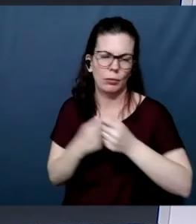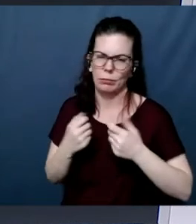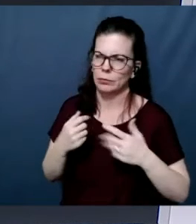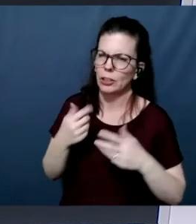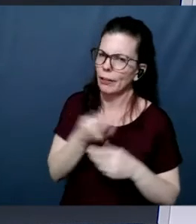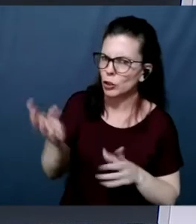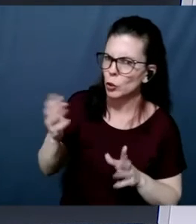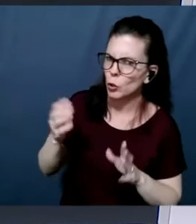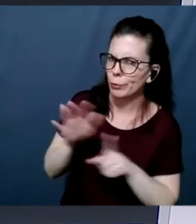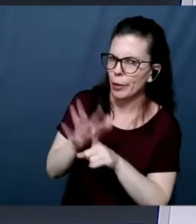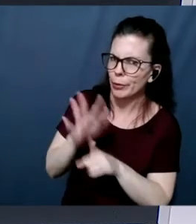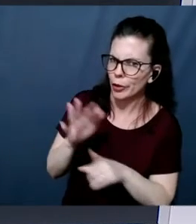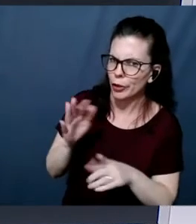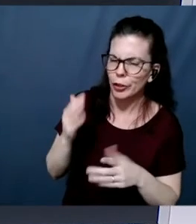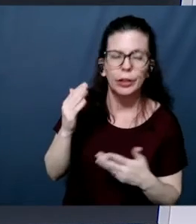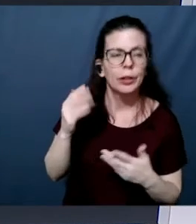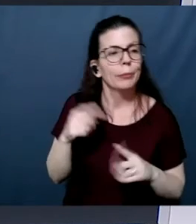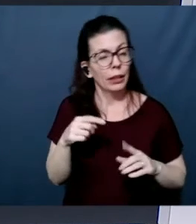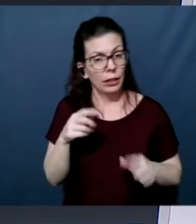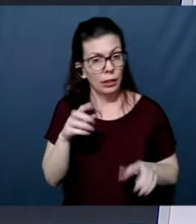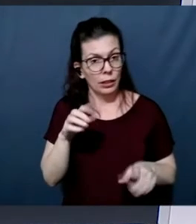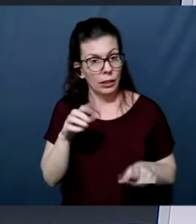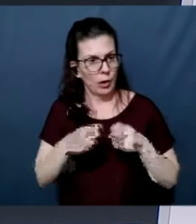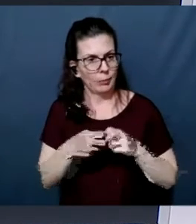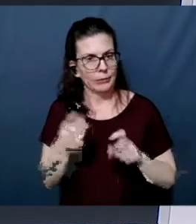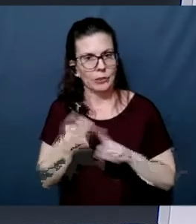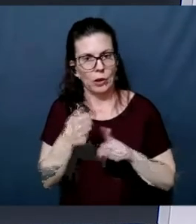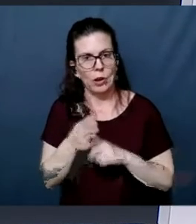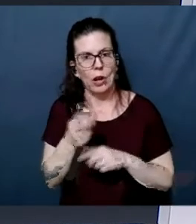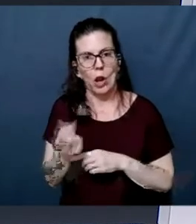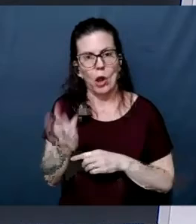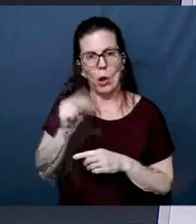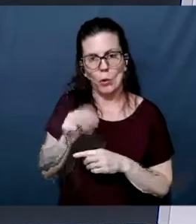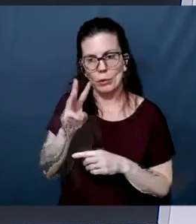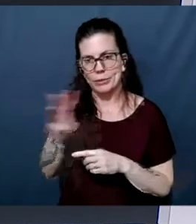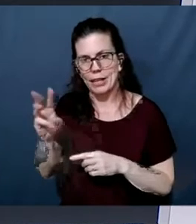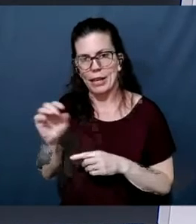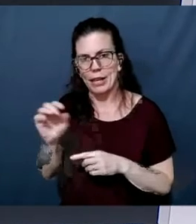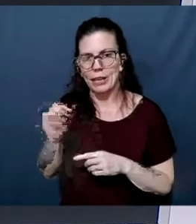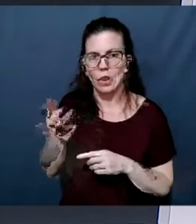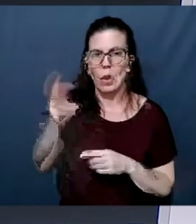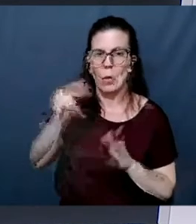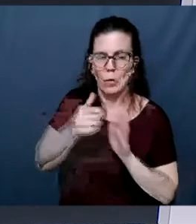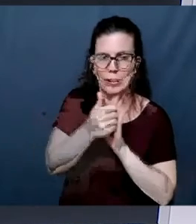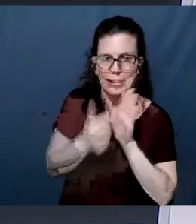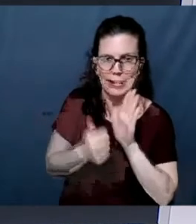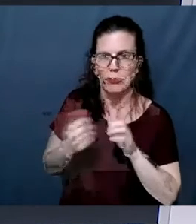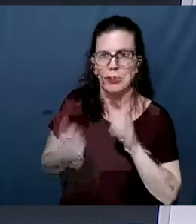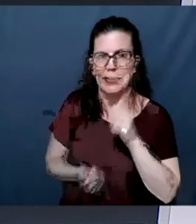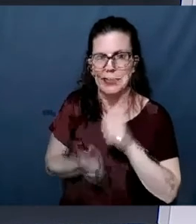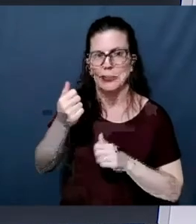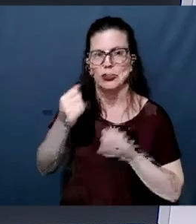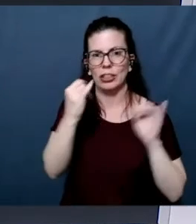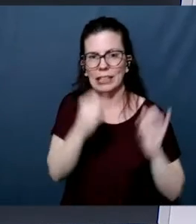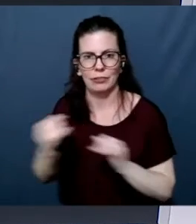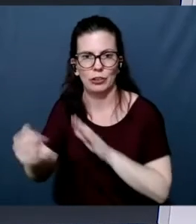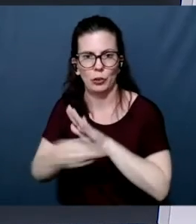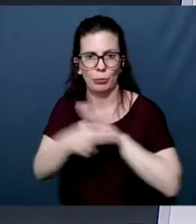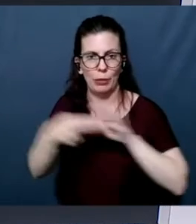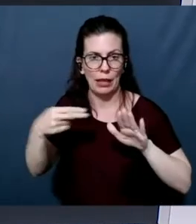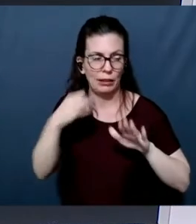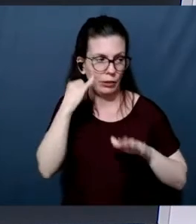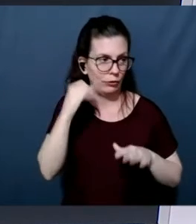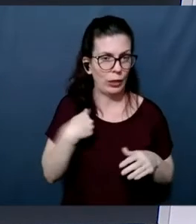is you need your own site and your own account for every single brand you launch. And if you have 10 brands and you launch in 30